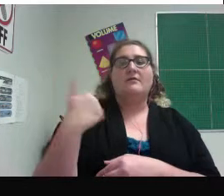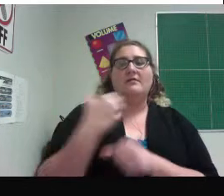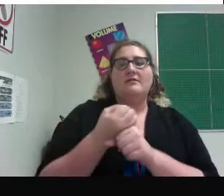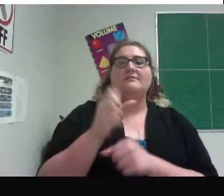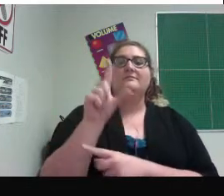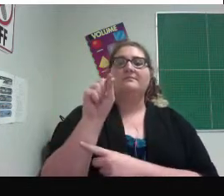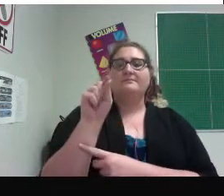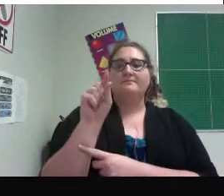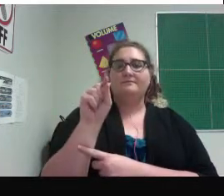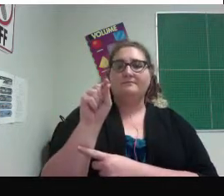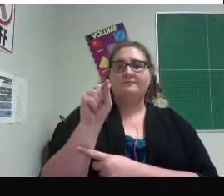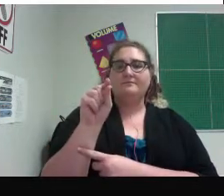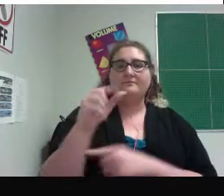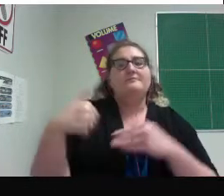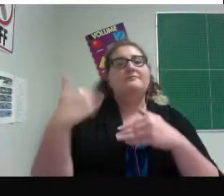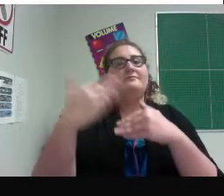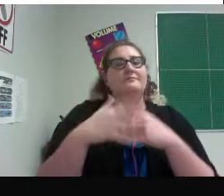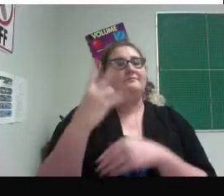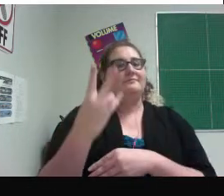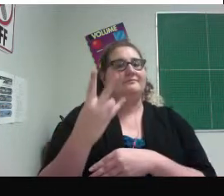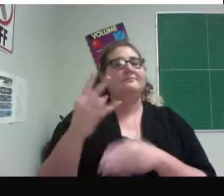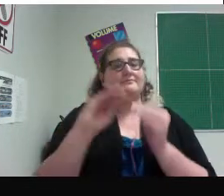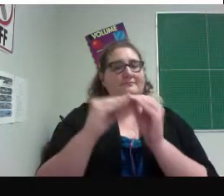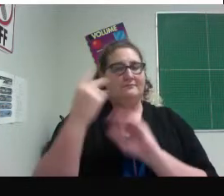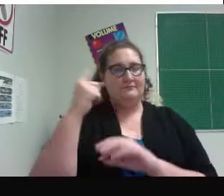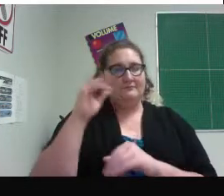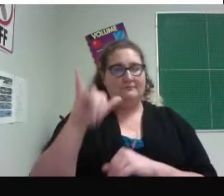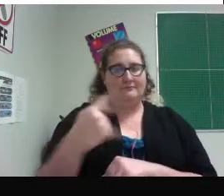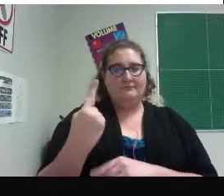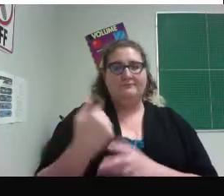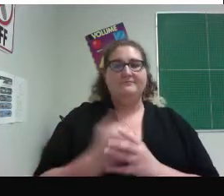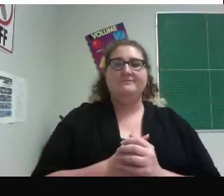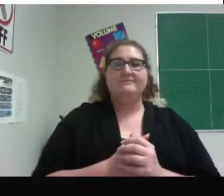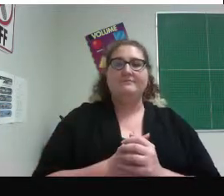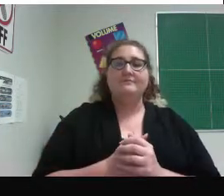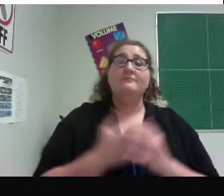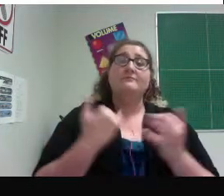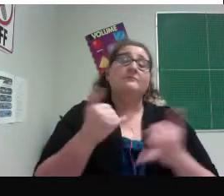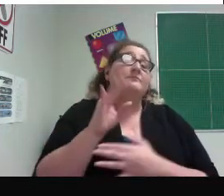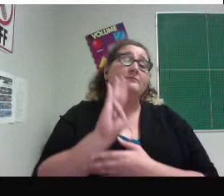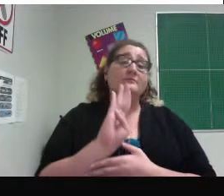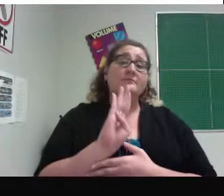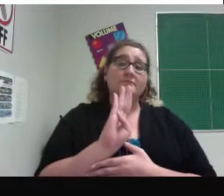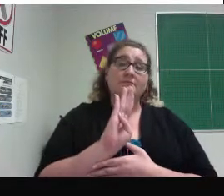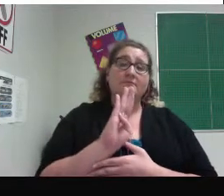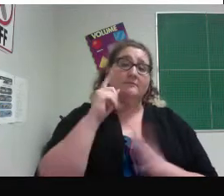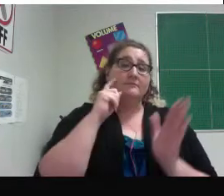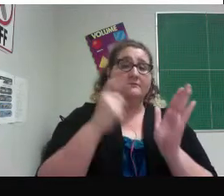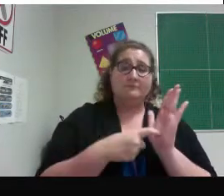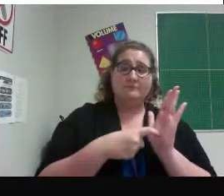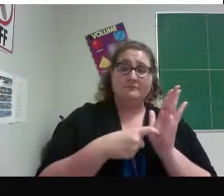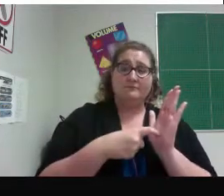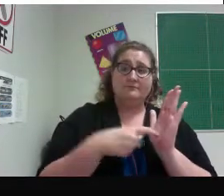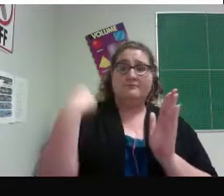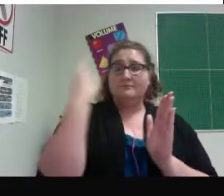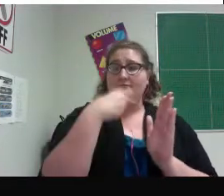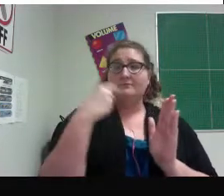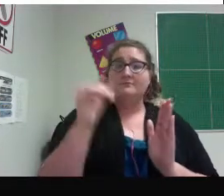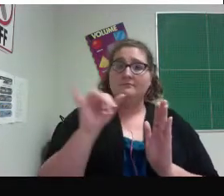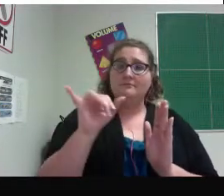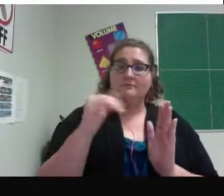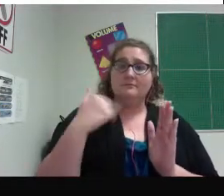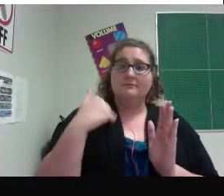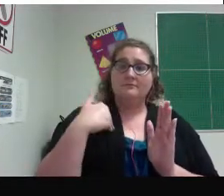again, and I'll get 20. So there are the next two terms on that one. Now on B, we'll notice that it